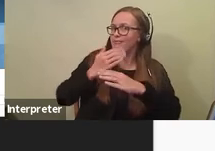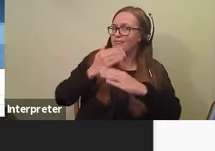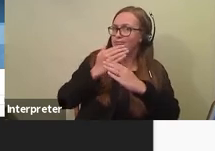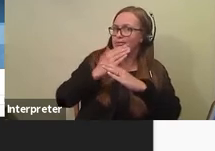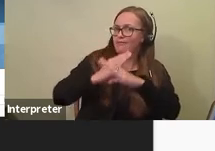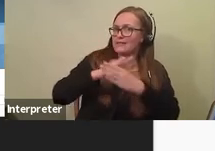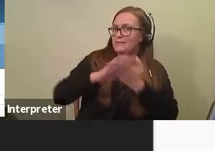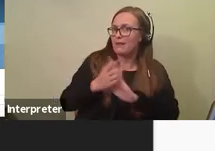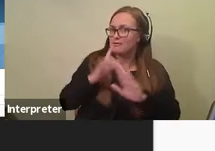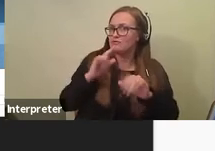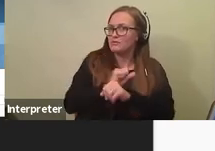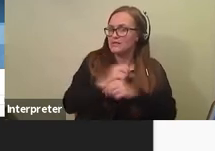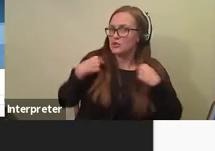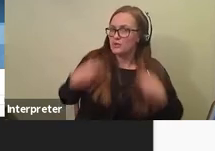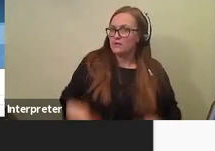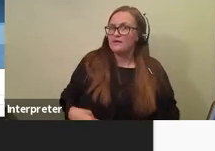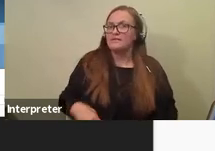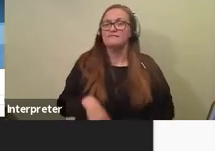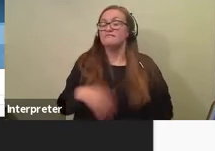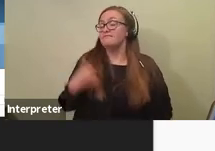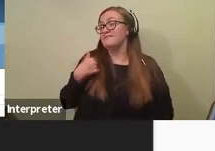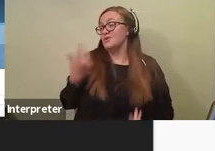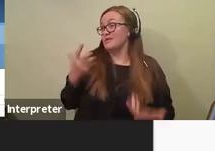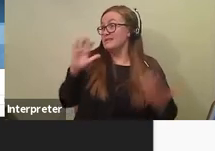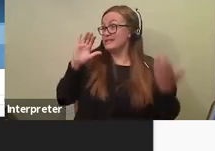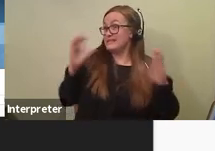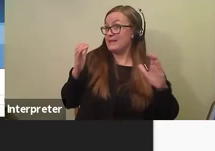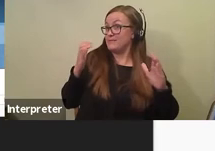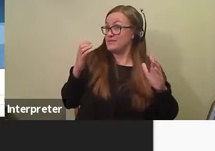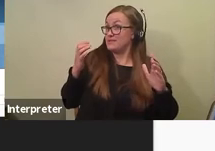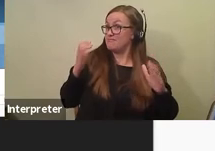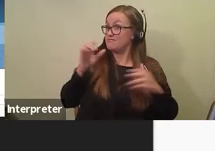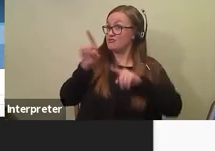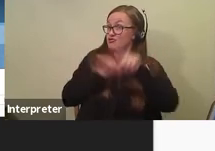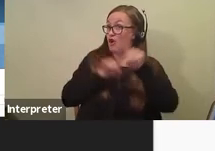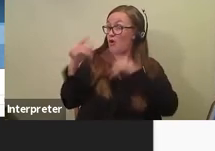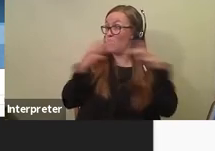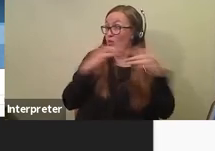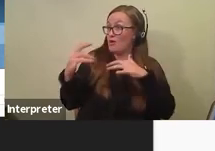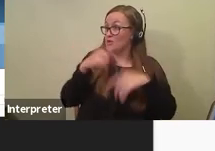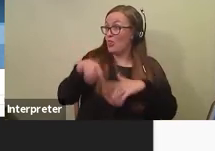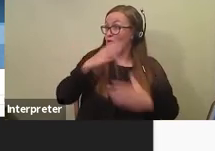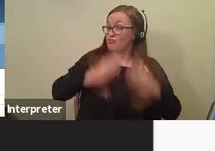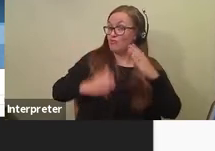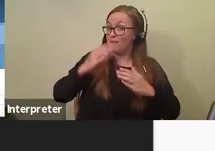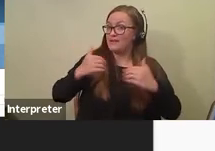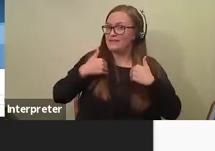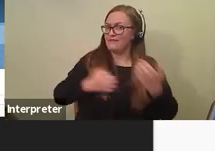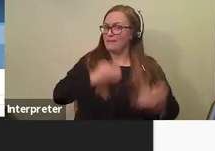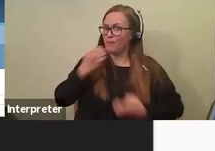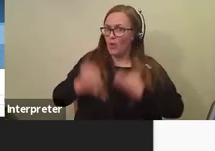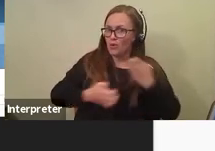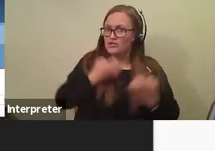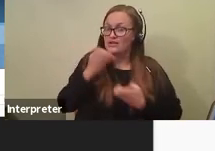on, is that there seem to be a lot of emotions held by these robots in Star Wars. How realistic is that? And how does that compare